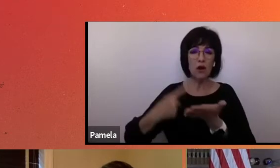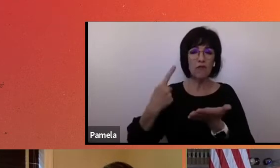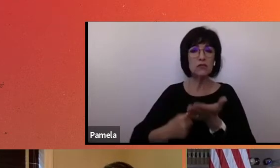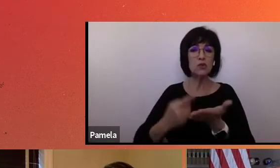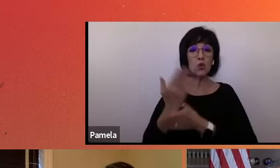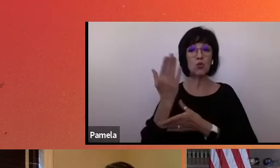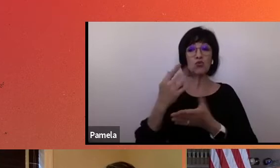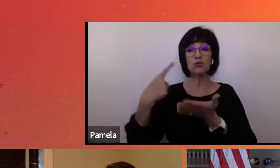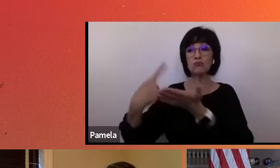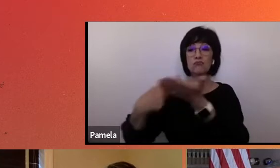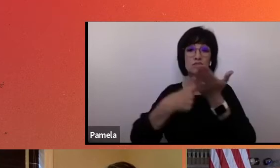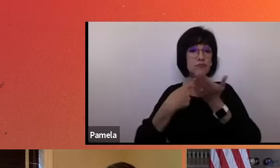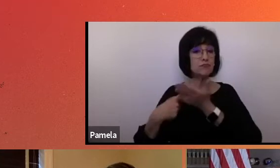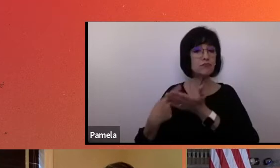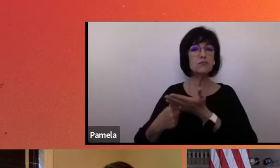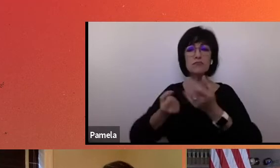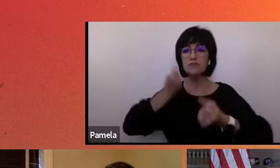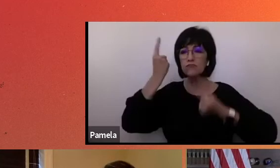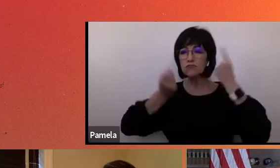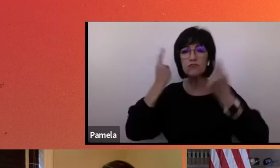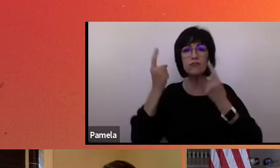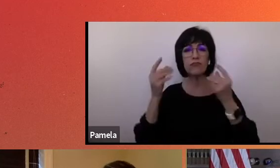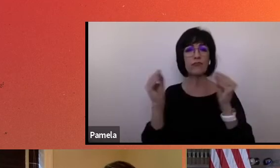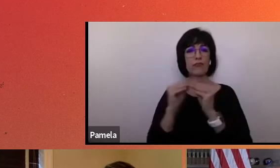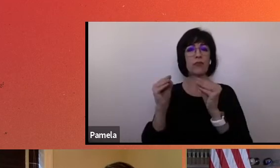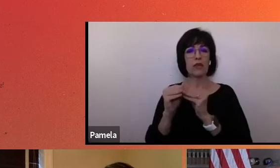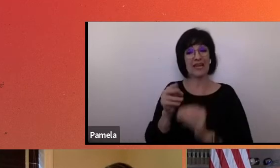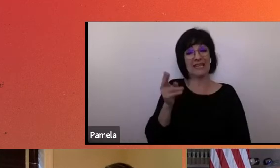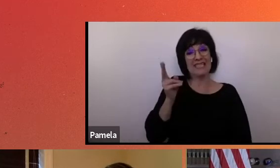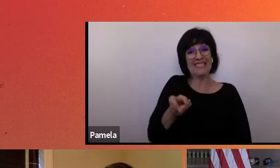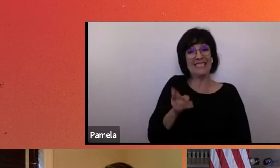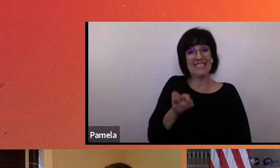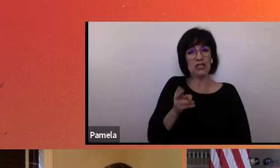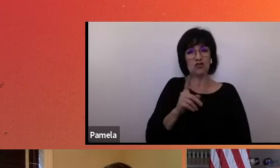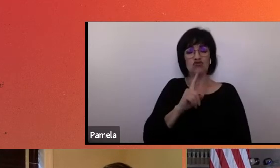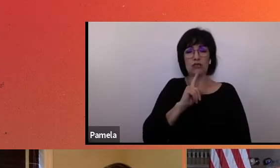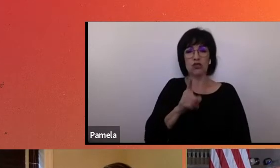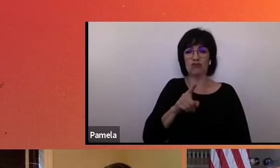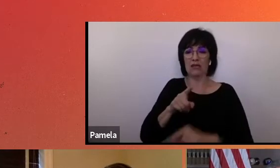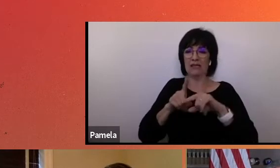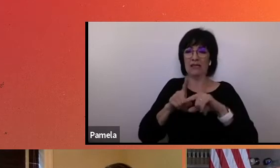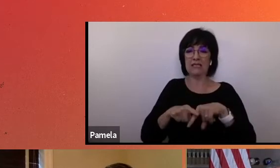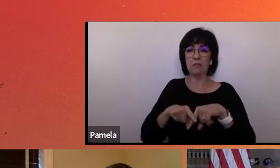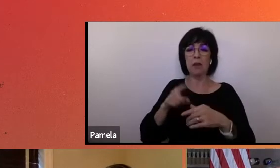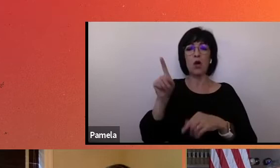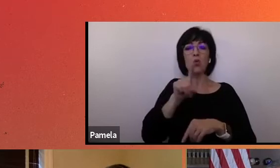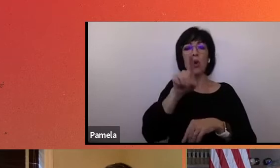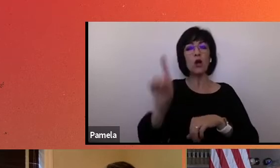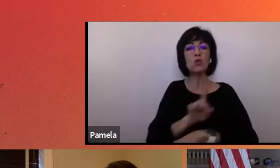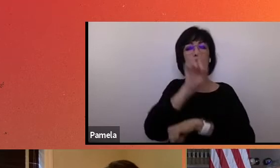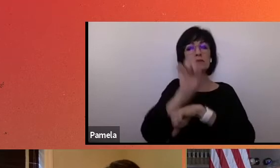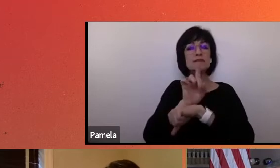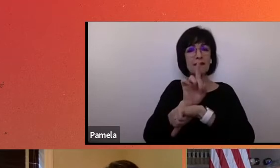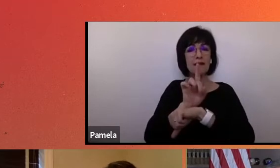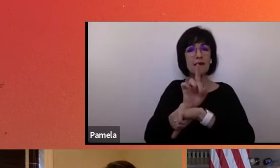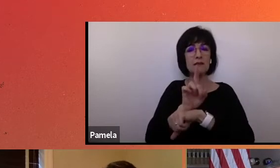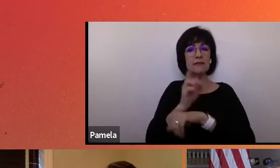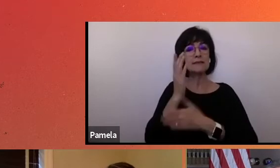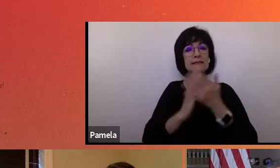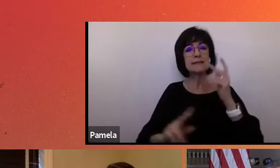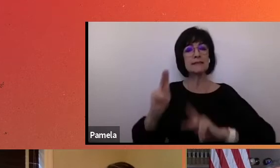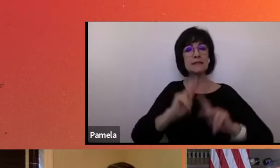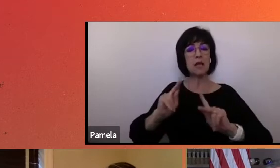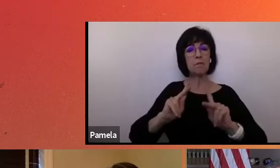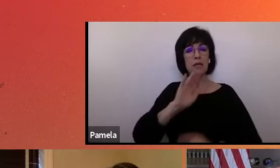other perspectives on the past, history depends on where you're standing. And understanding people and their own sense of